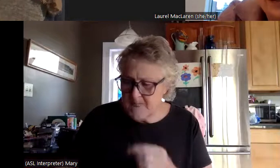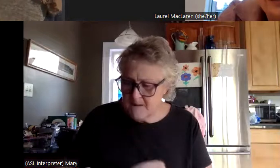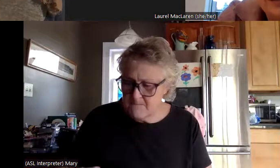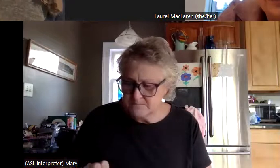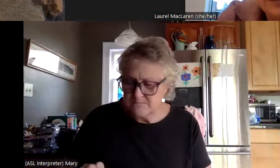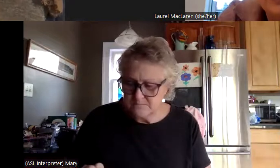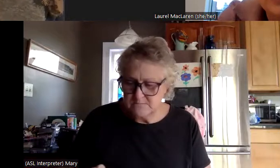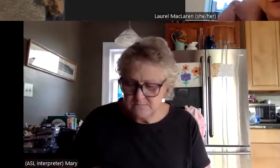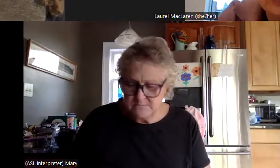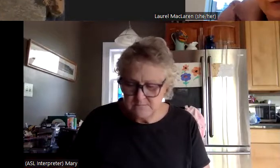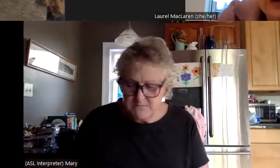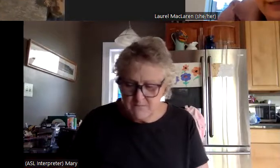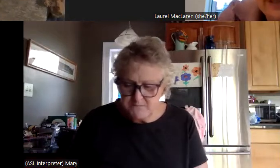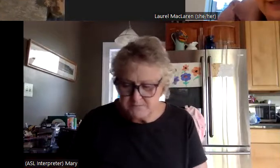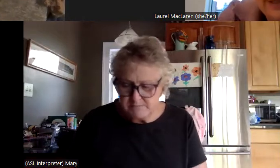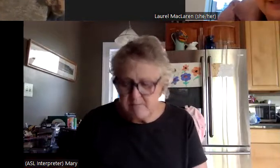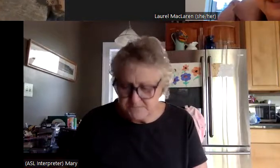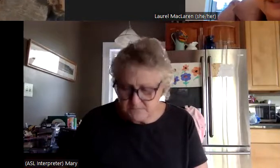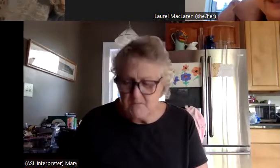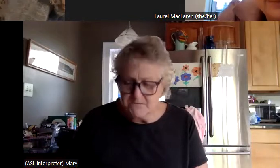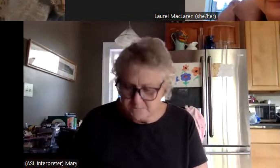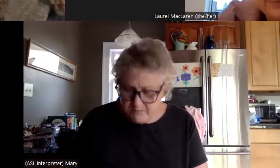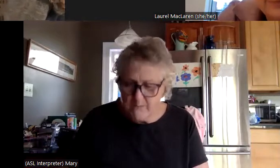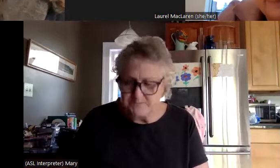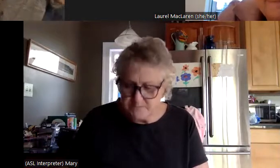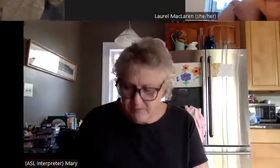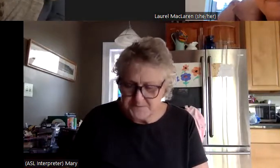really react to the seasons so differently.